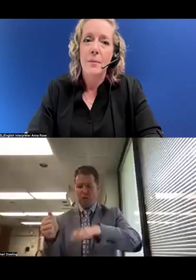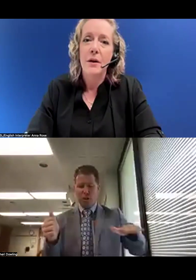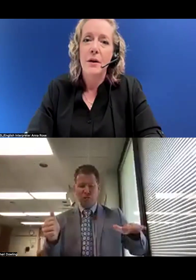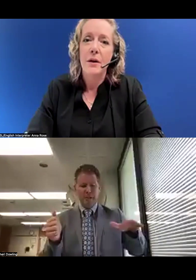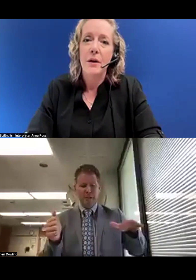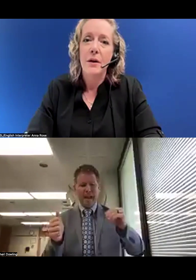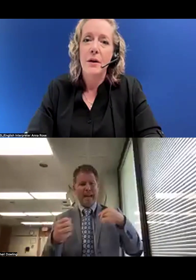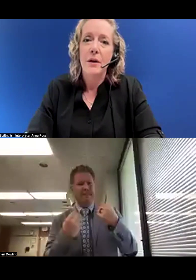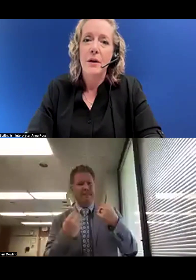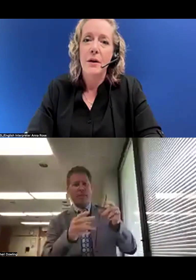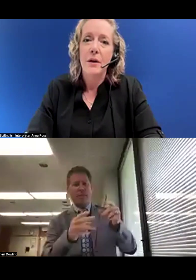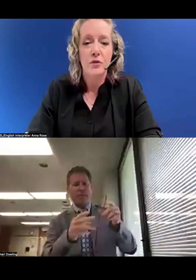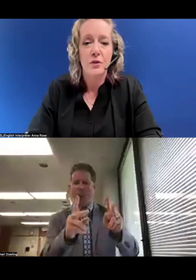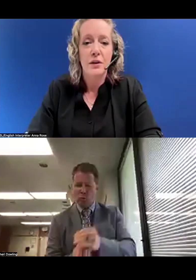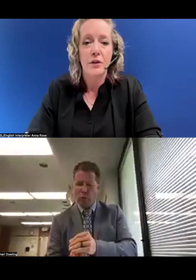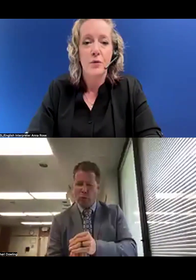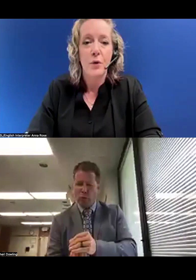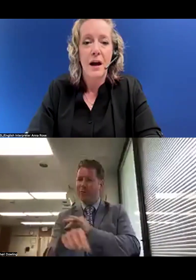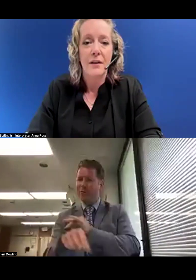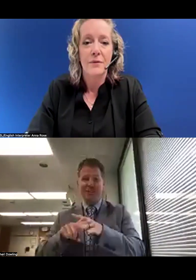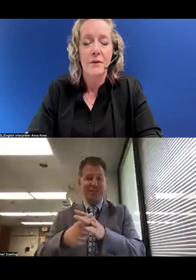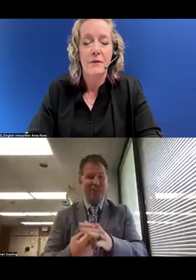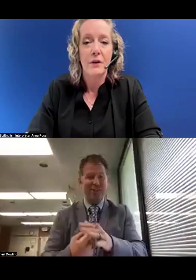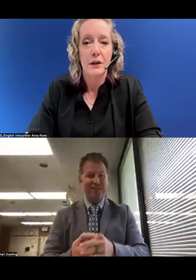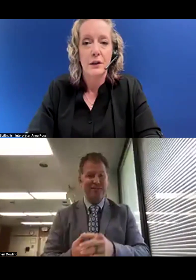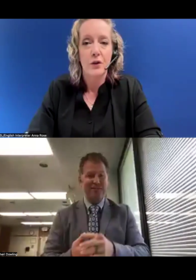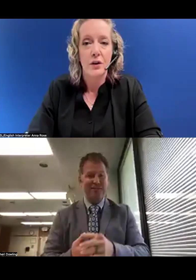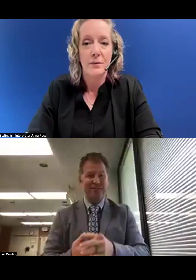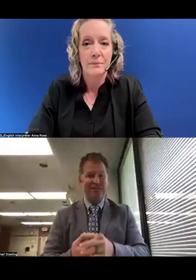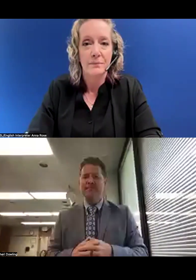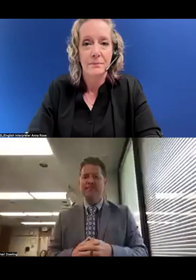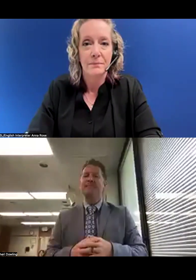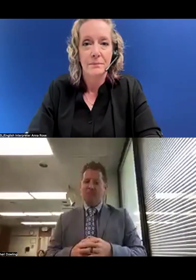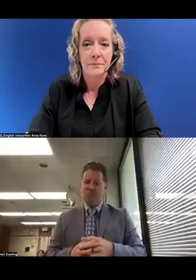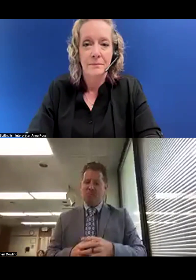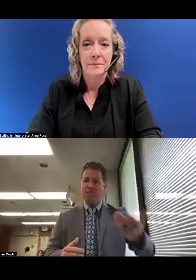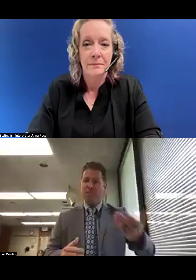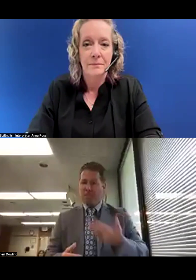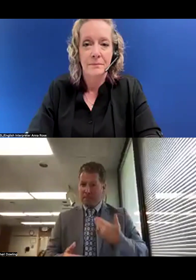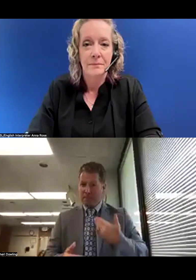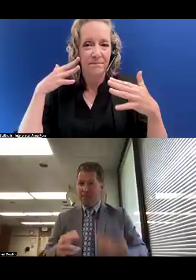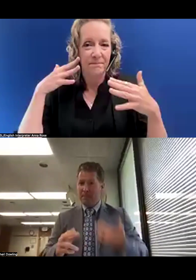care about ensuring that every child has the opportunity to thrive from the very start.